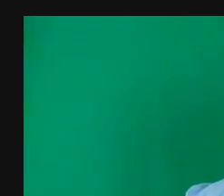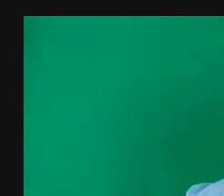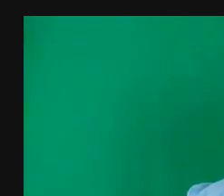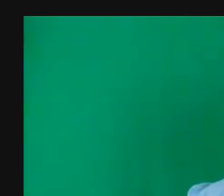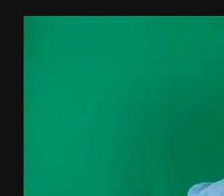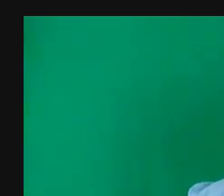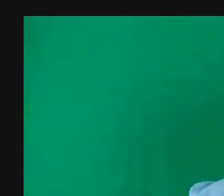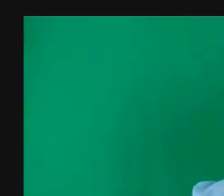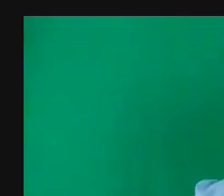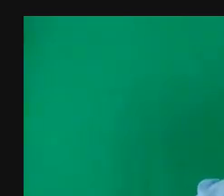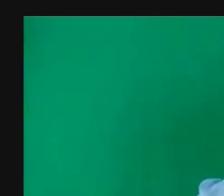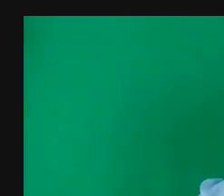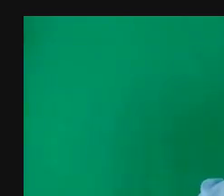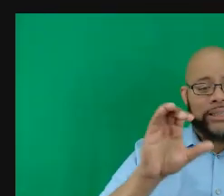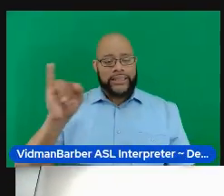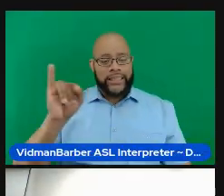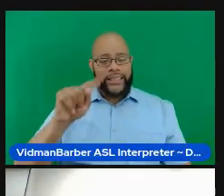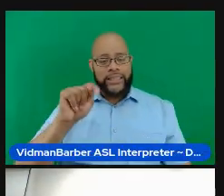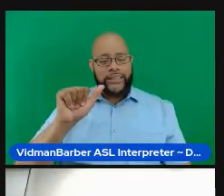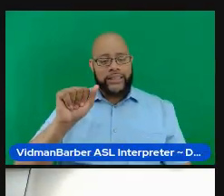Ticella.